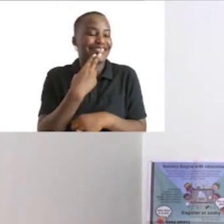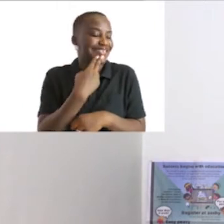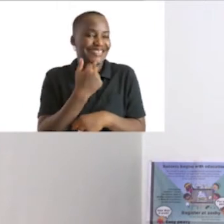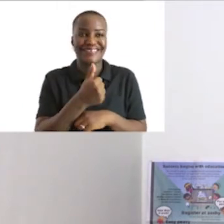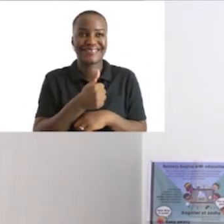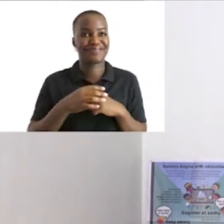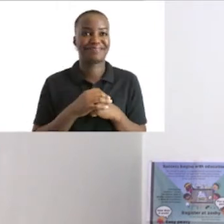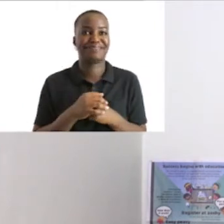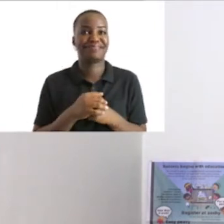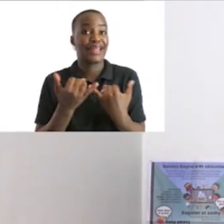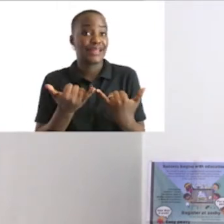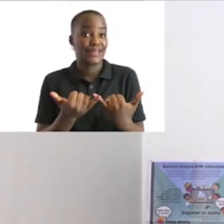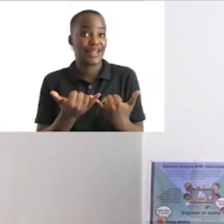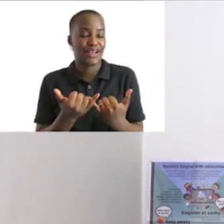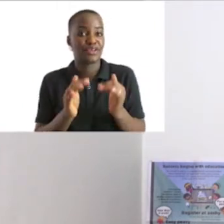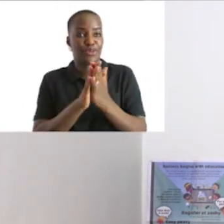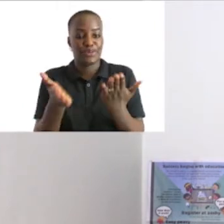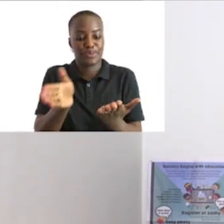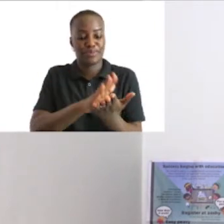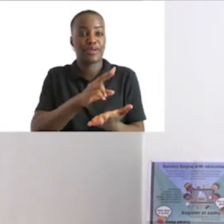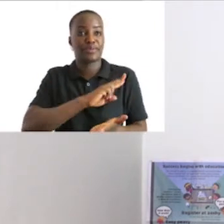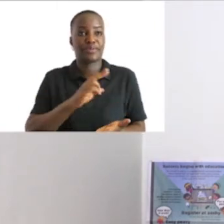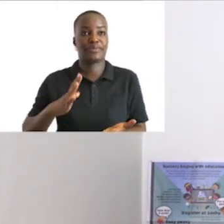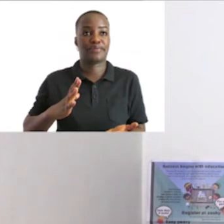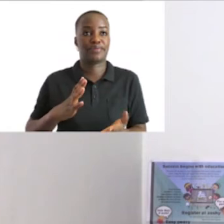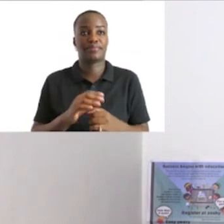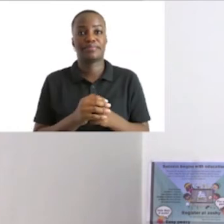cute. Now let us go to page 25.